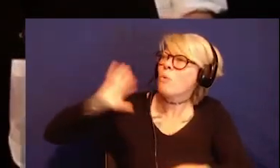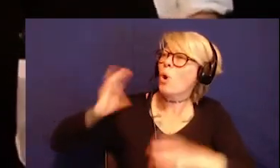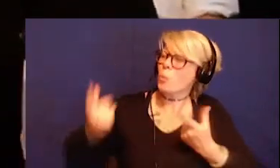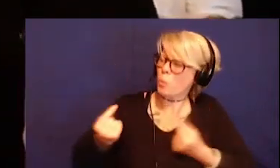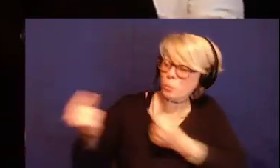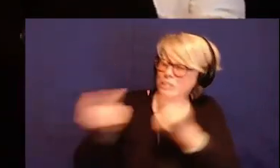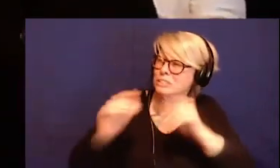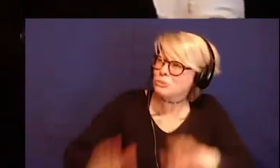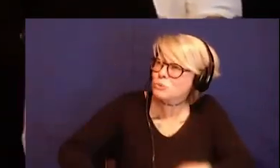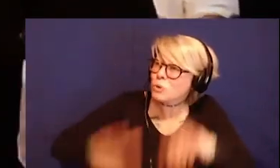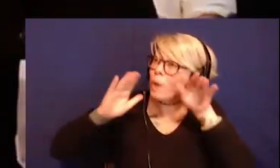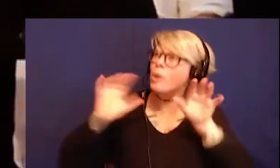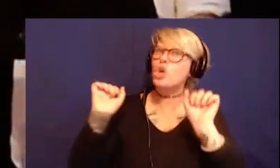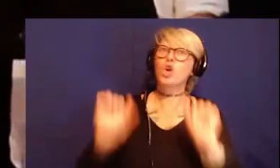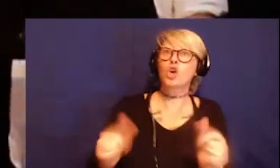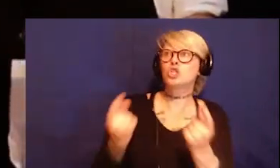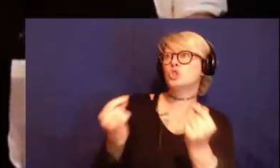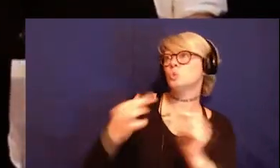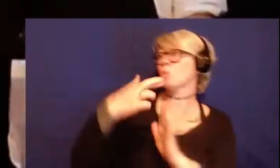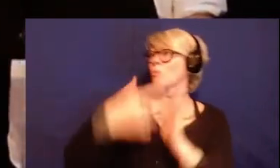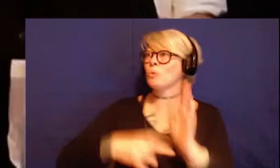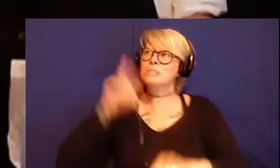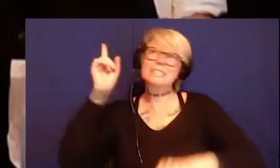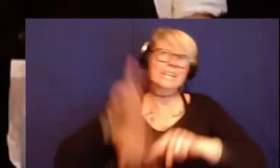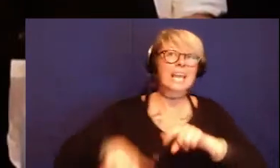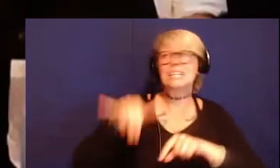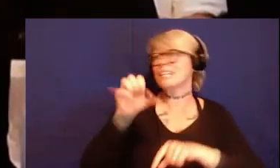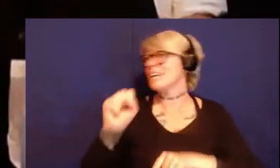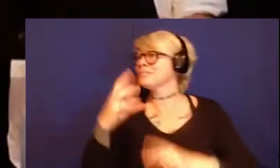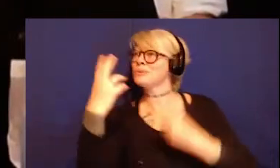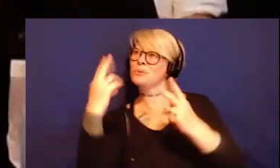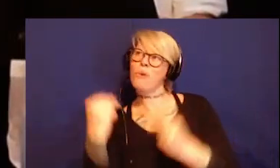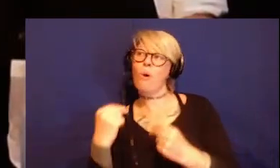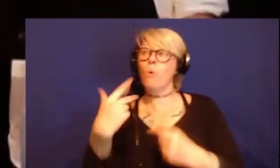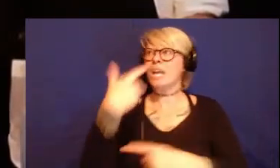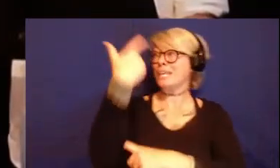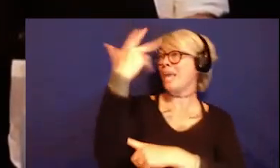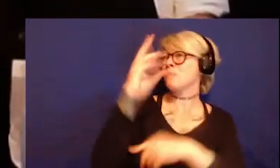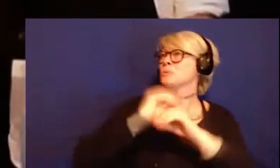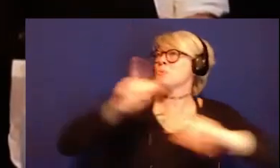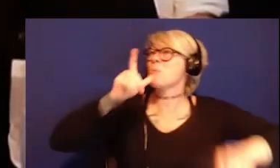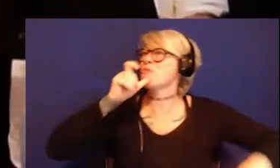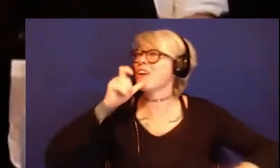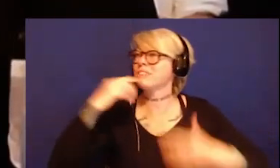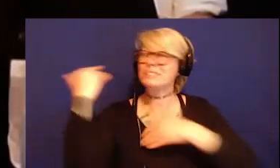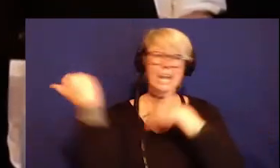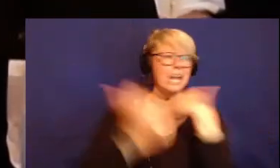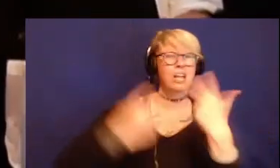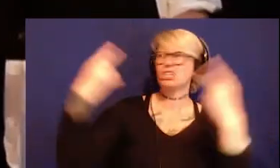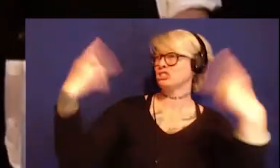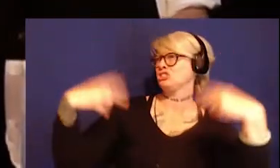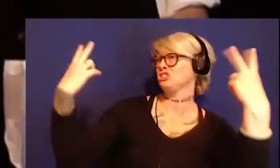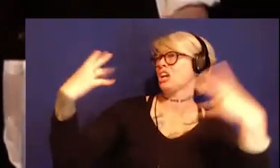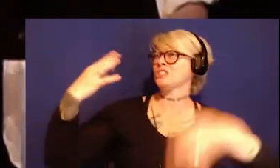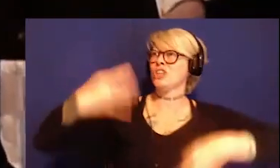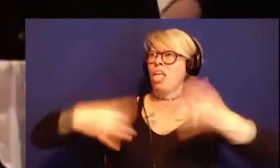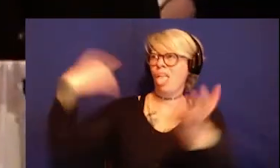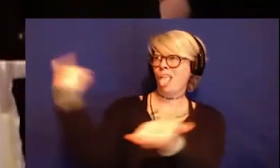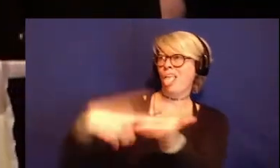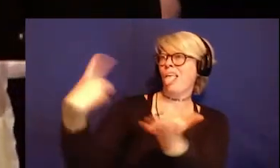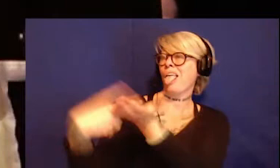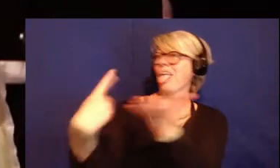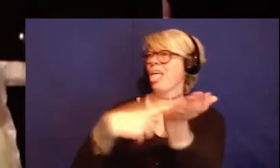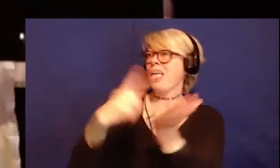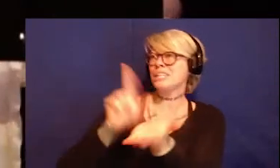couldn't do because of what we were born into. Cameras everywhere, no privacy of your choice, judged and discussed nationally